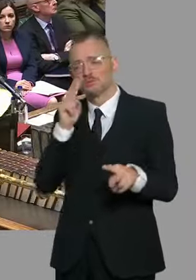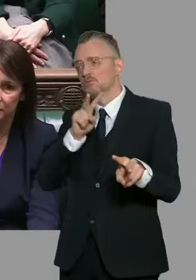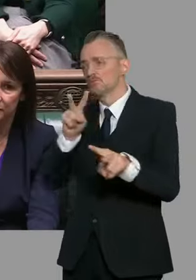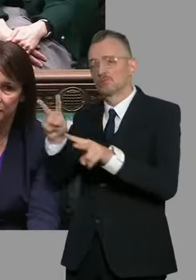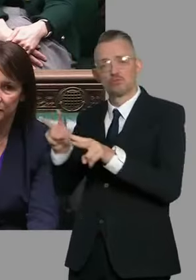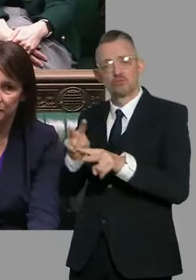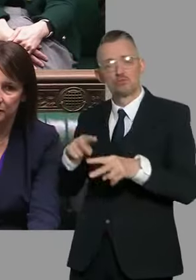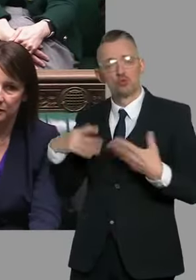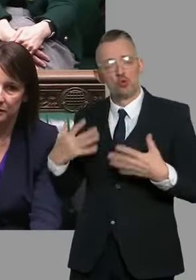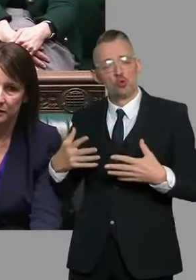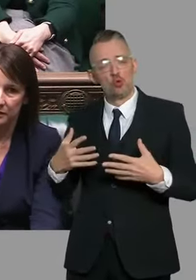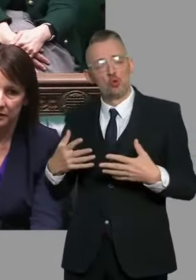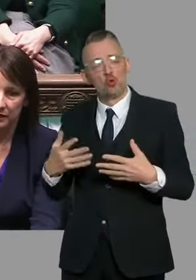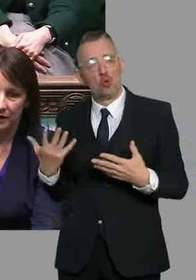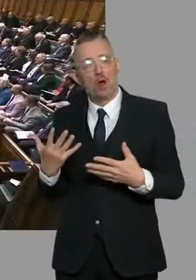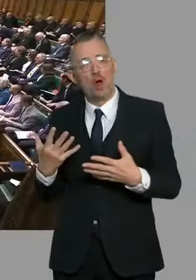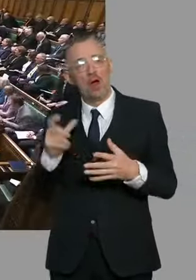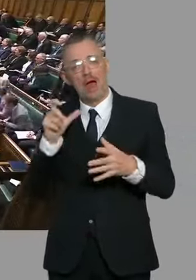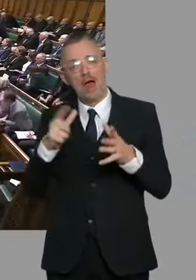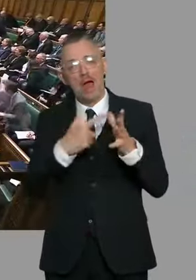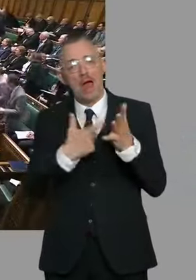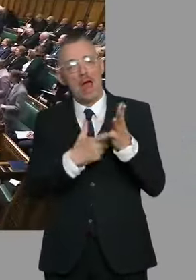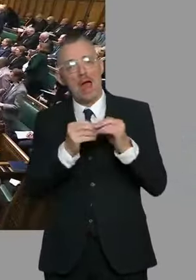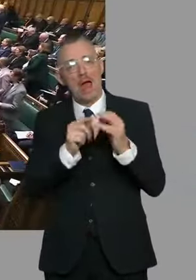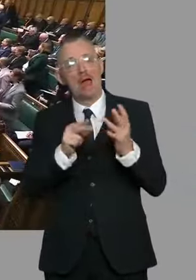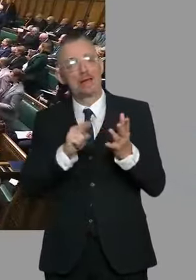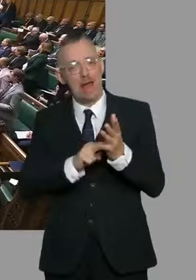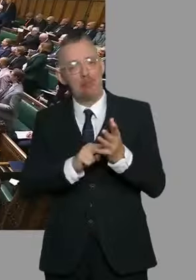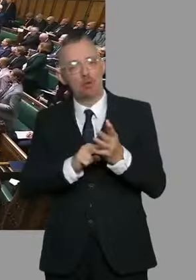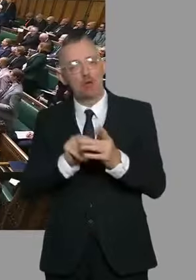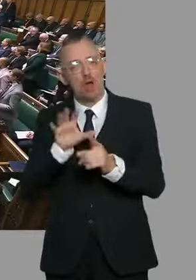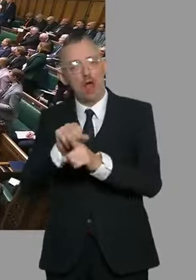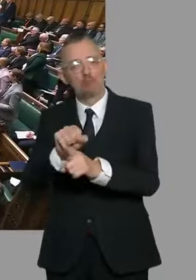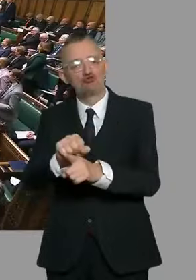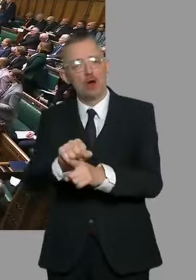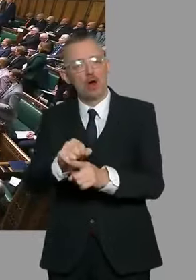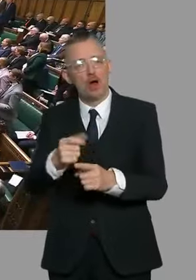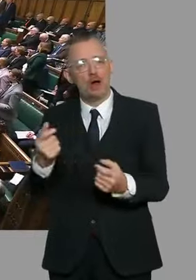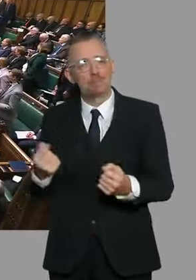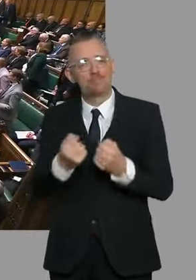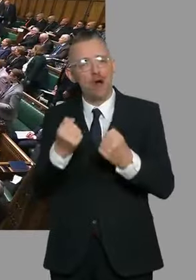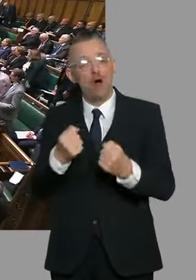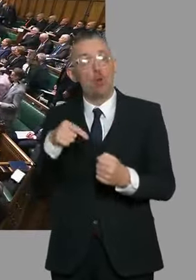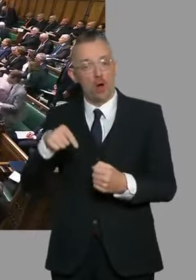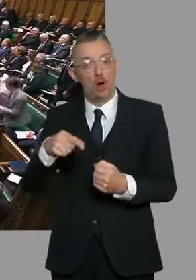create 2,000 new jobs. Leader of the Opposition, Kemi Badenoch.